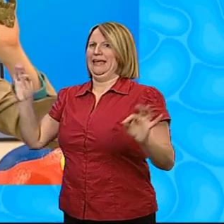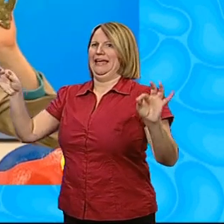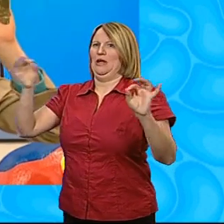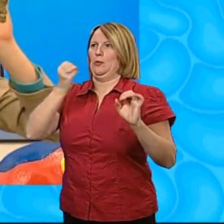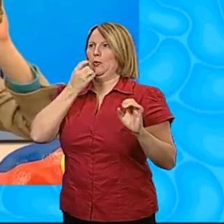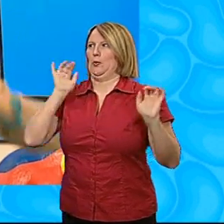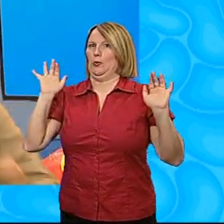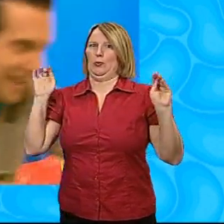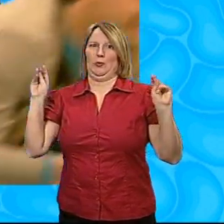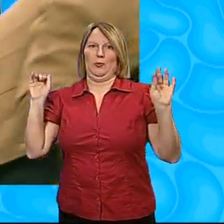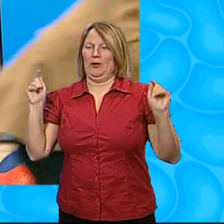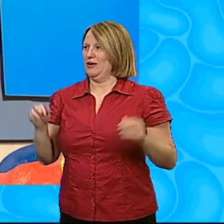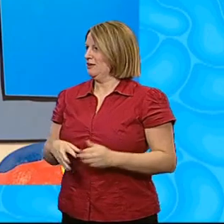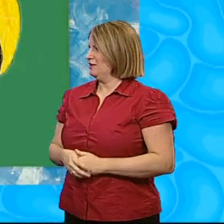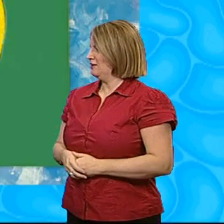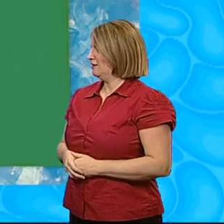Beautiful!